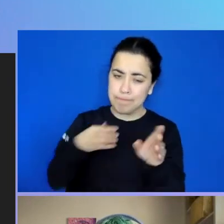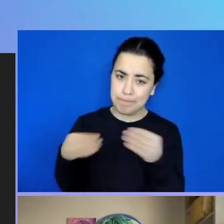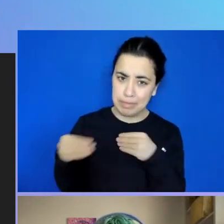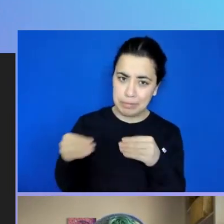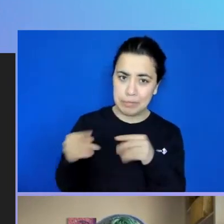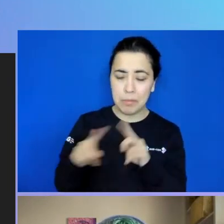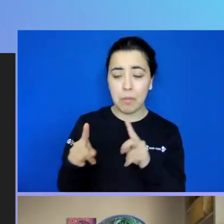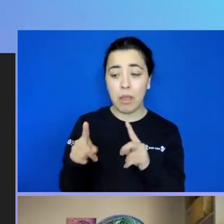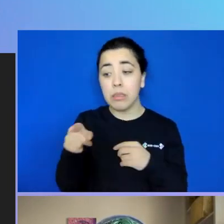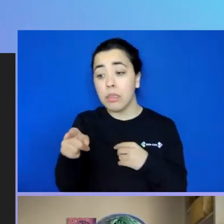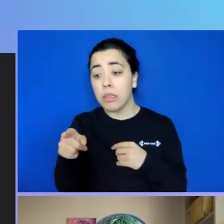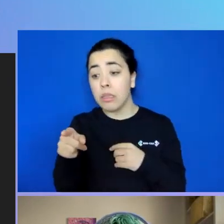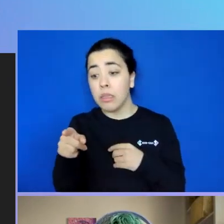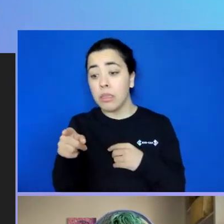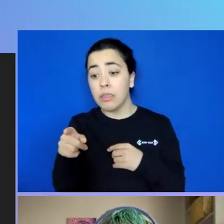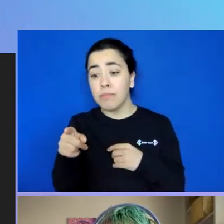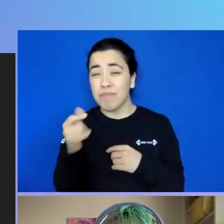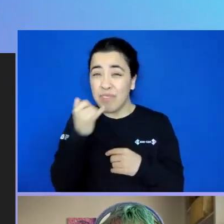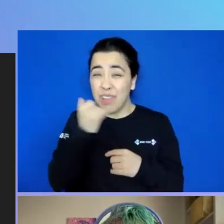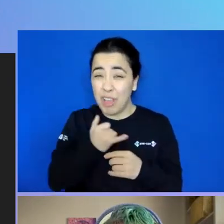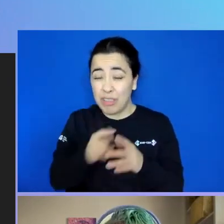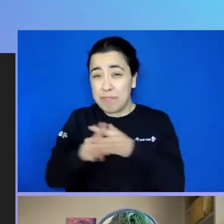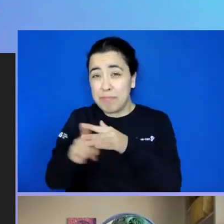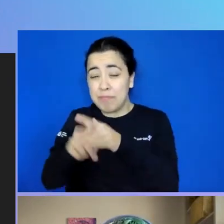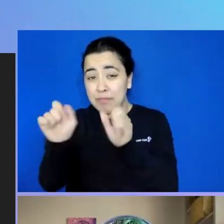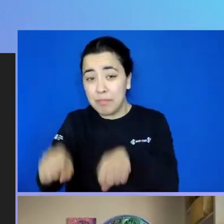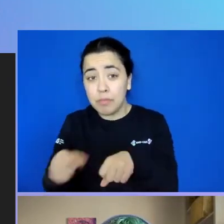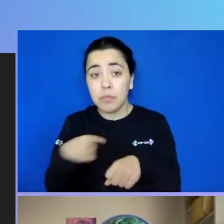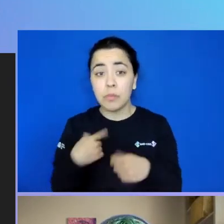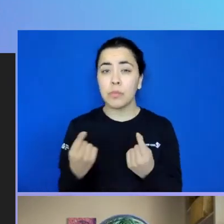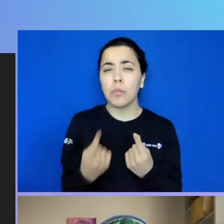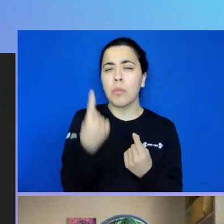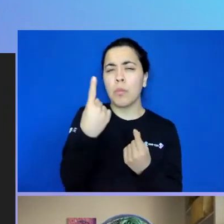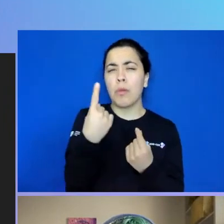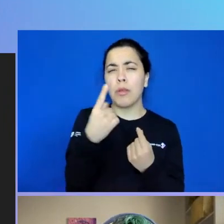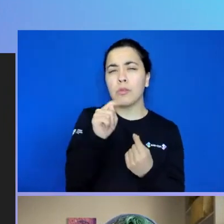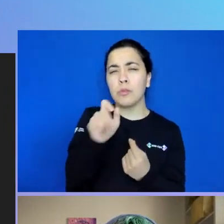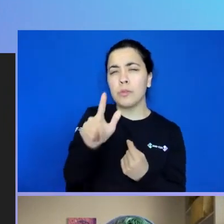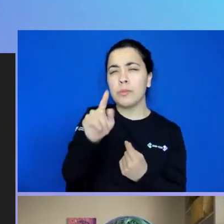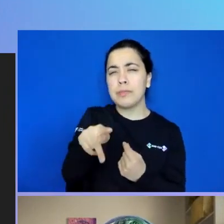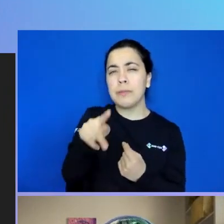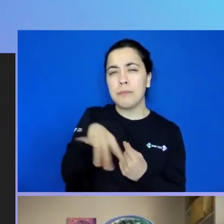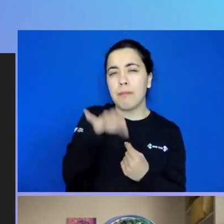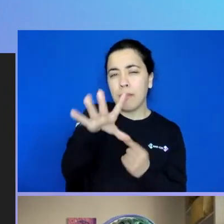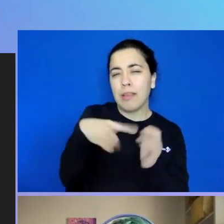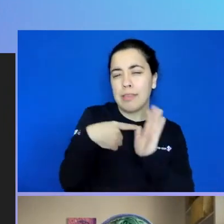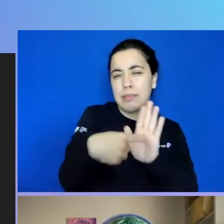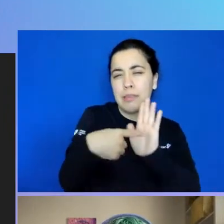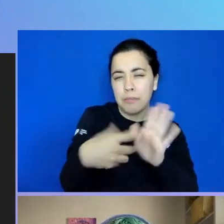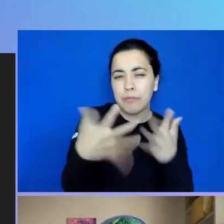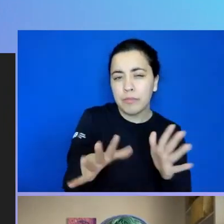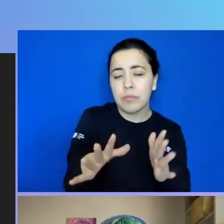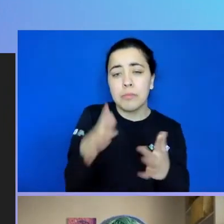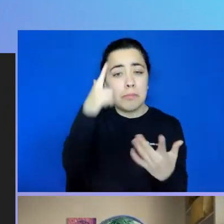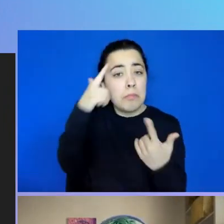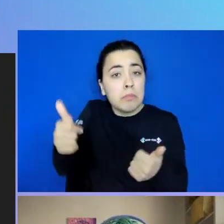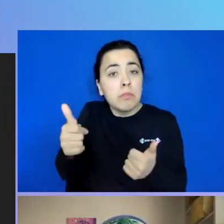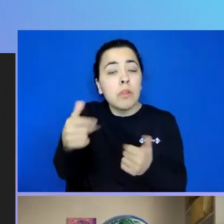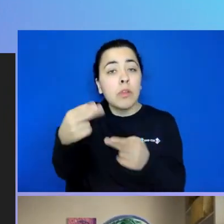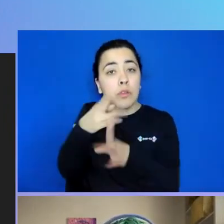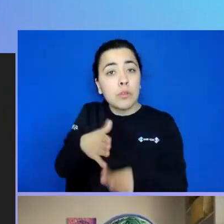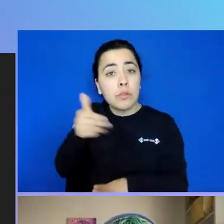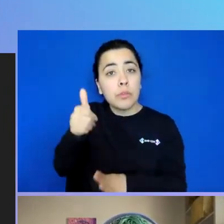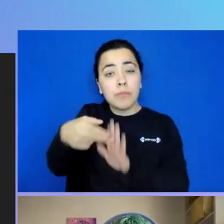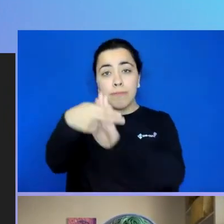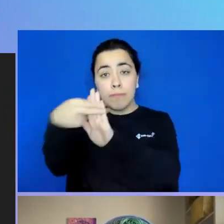room for error. So in the example I talked about with our tooltip, we give users the flexibility of deciding if they want to use ARIA labeled by or